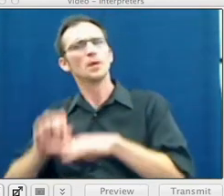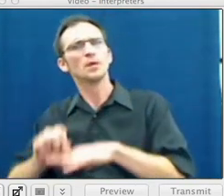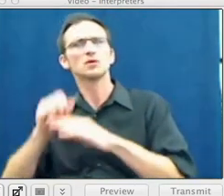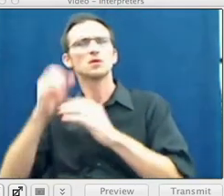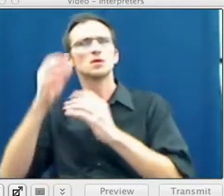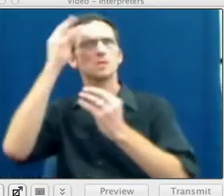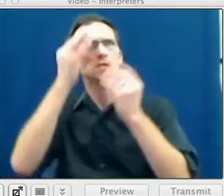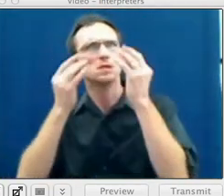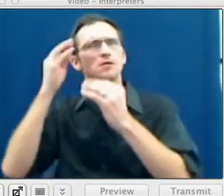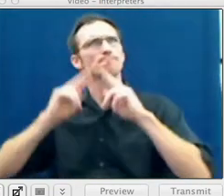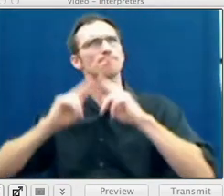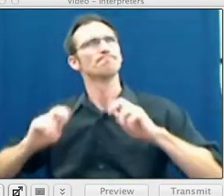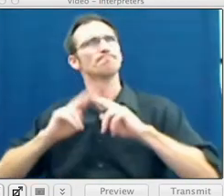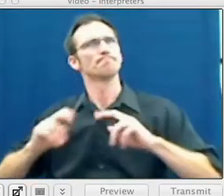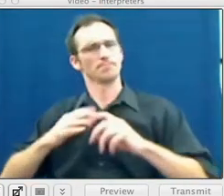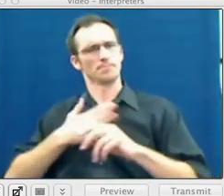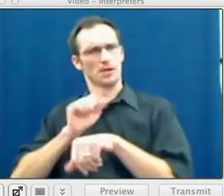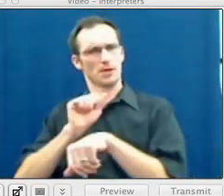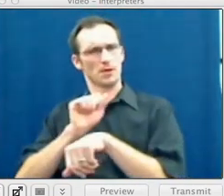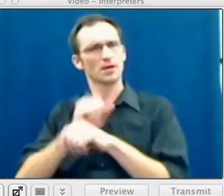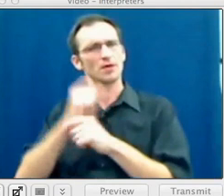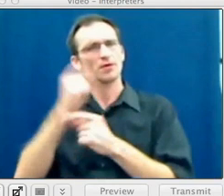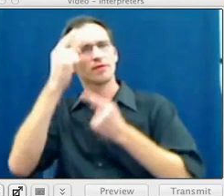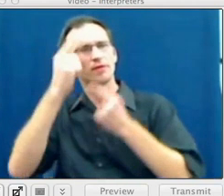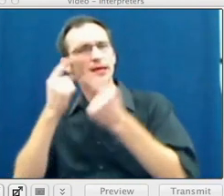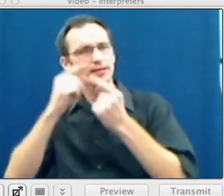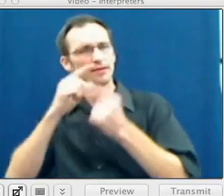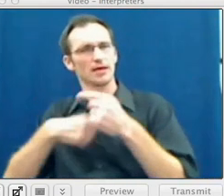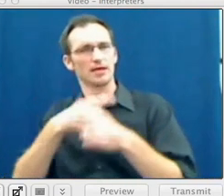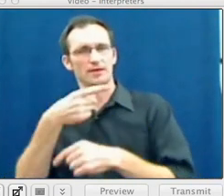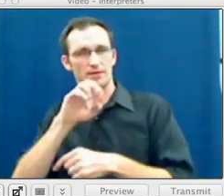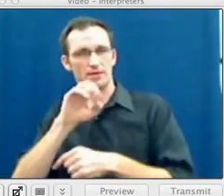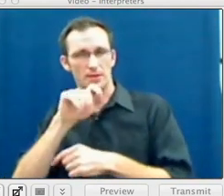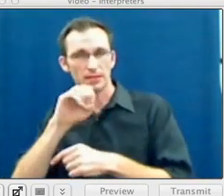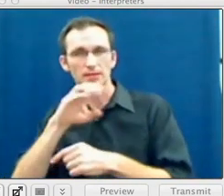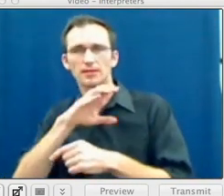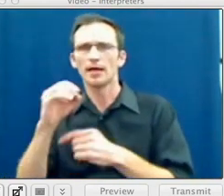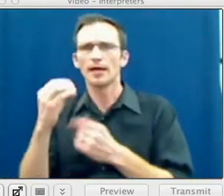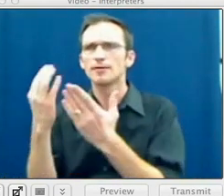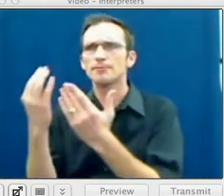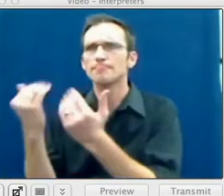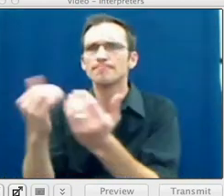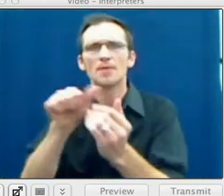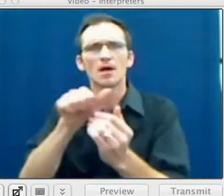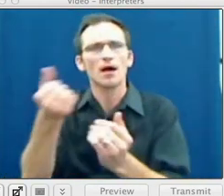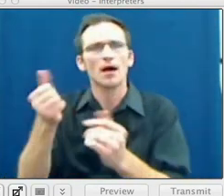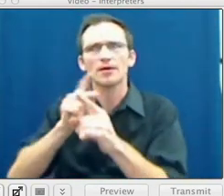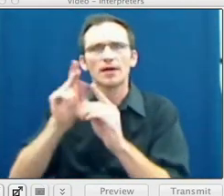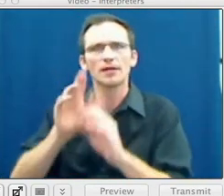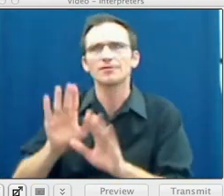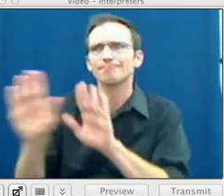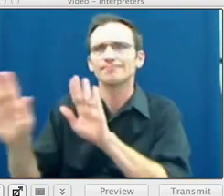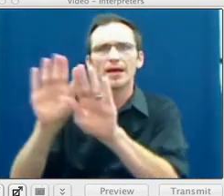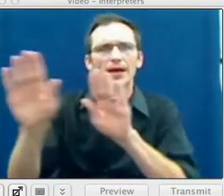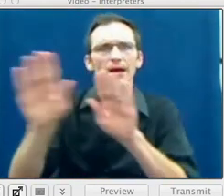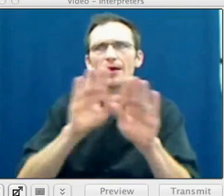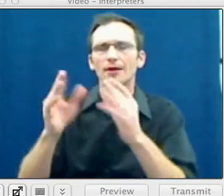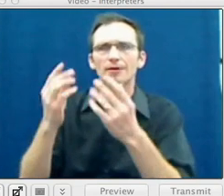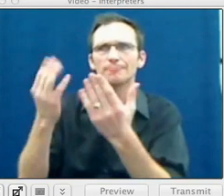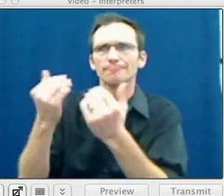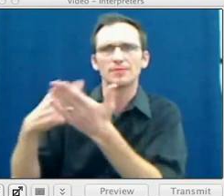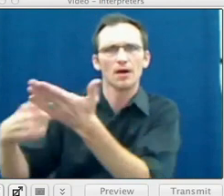listening to their colleagues, and having the values of the profession